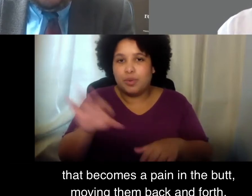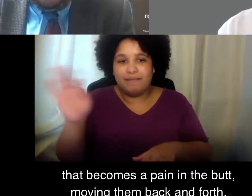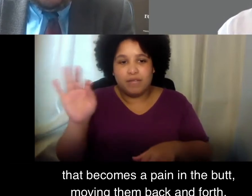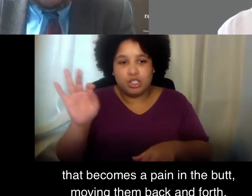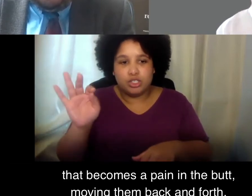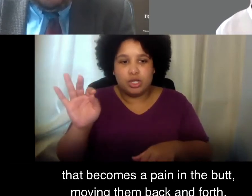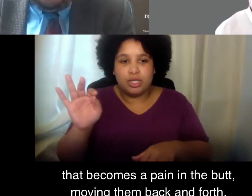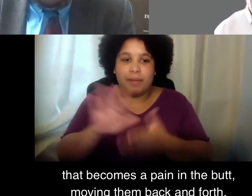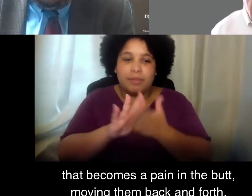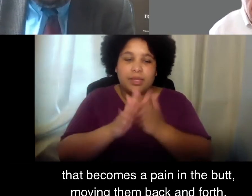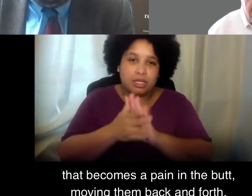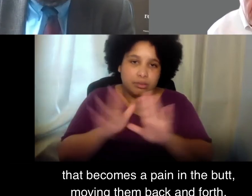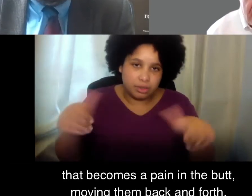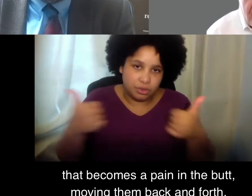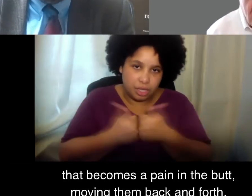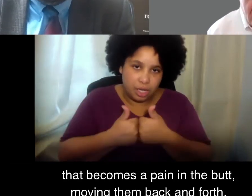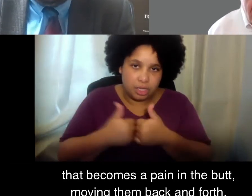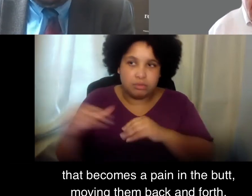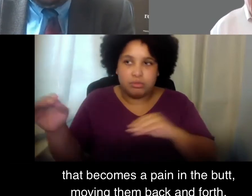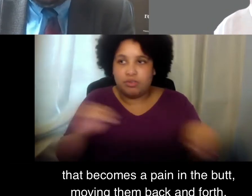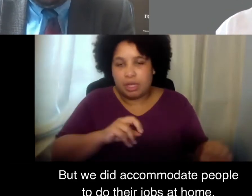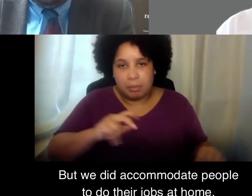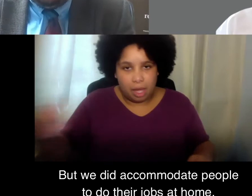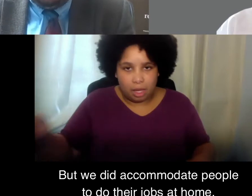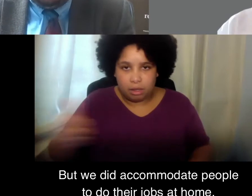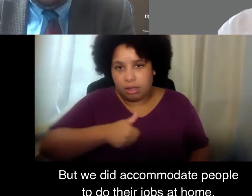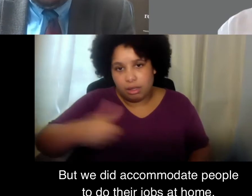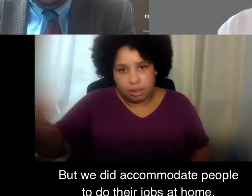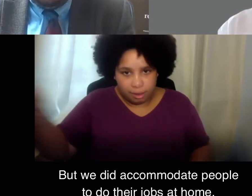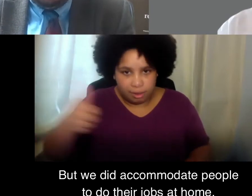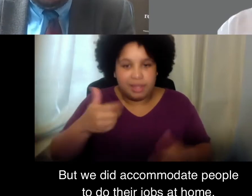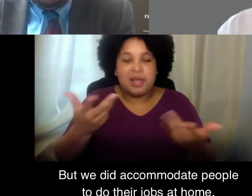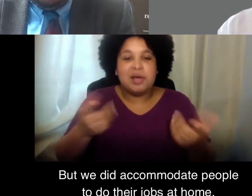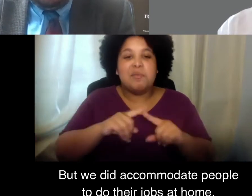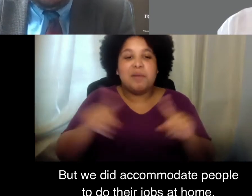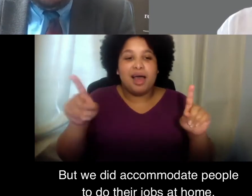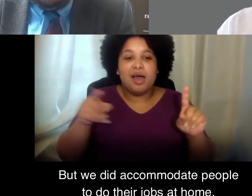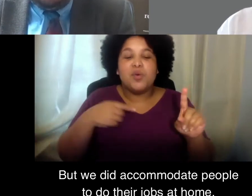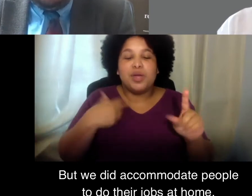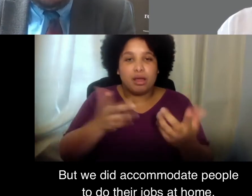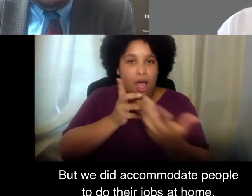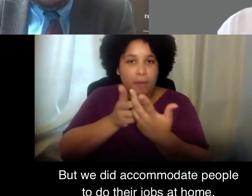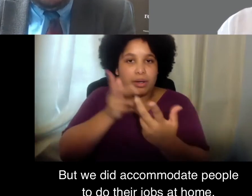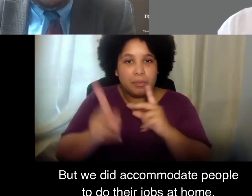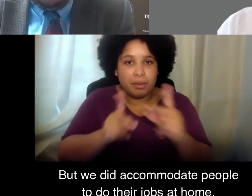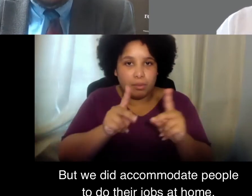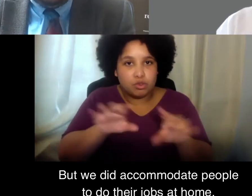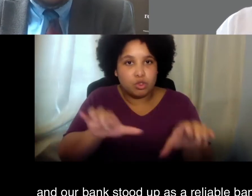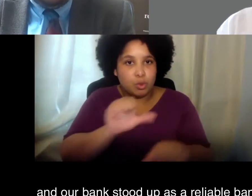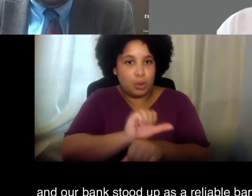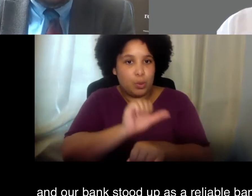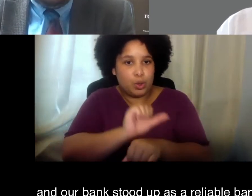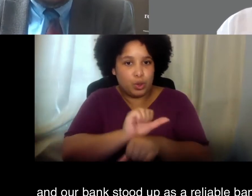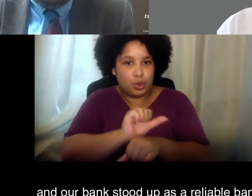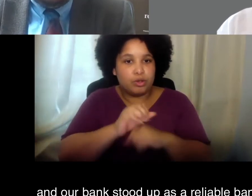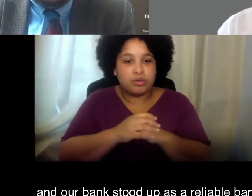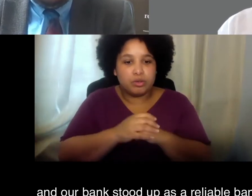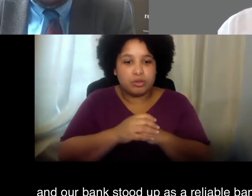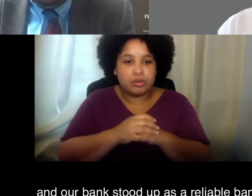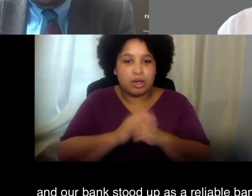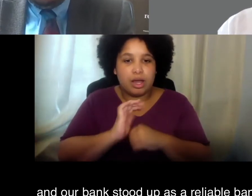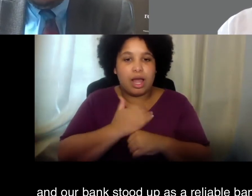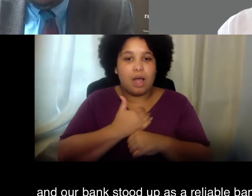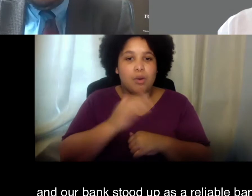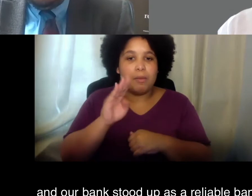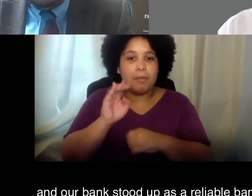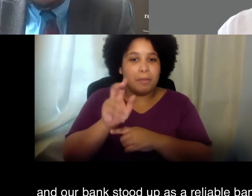a pain in the butt, moving them back and forth. But we did accommodate people to do their jobs at home. And our bank stood